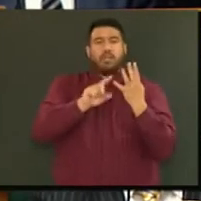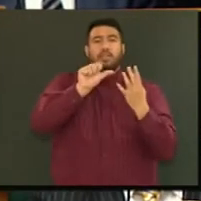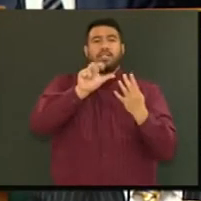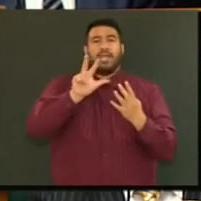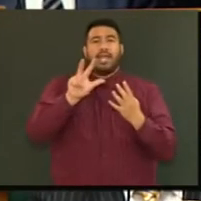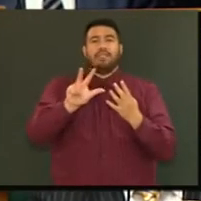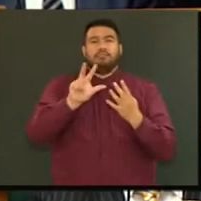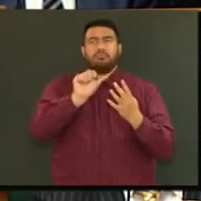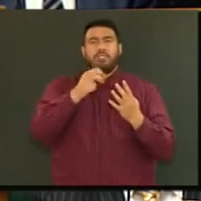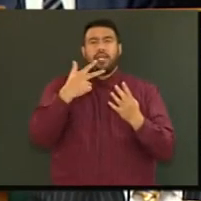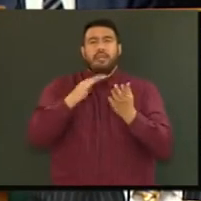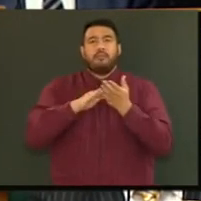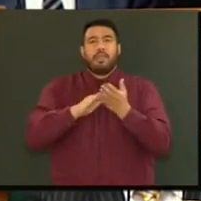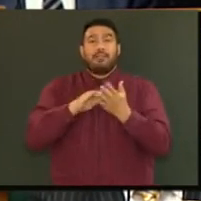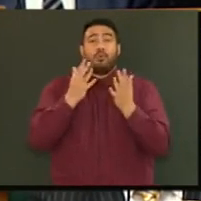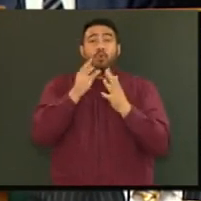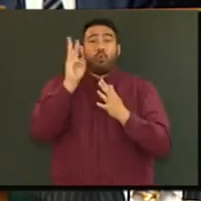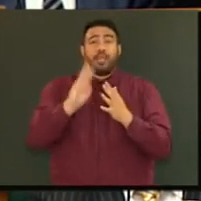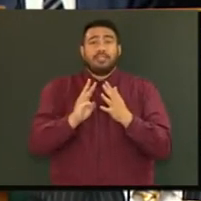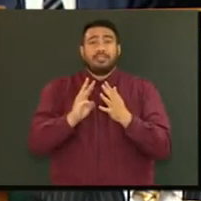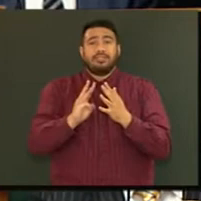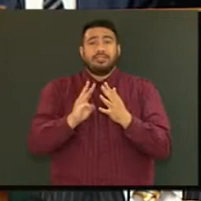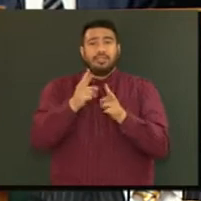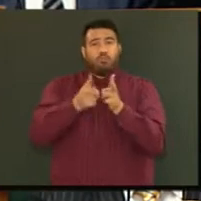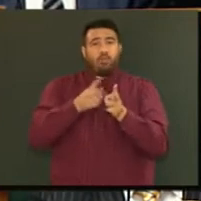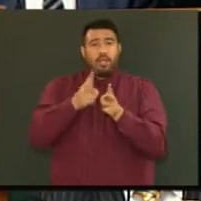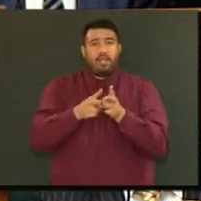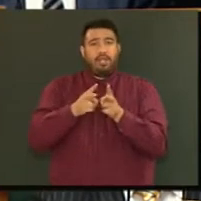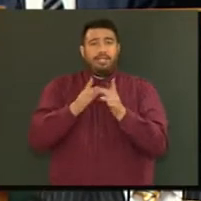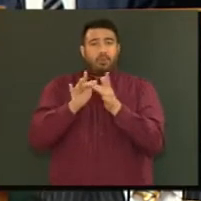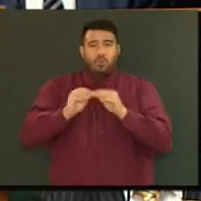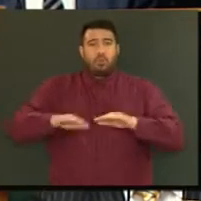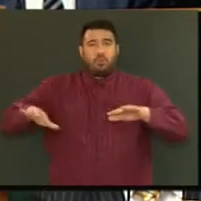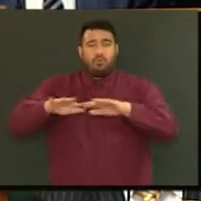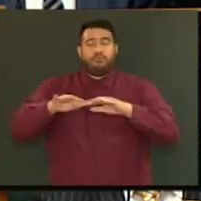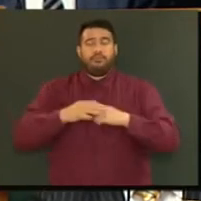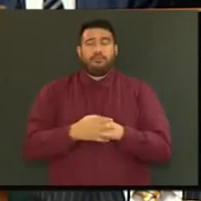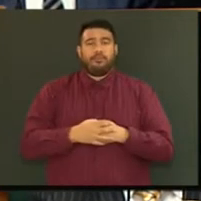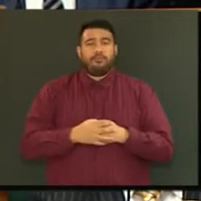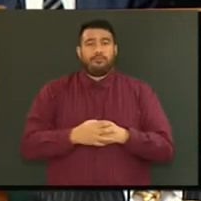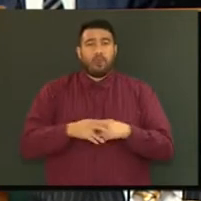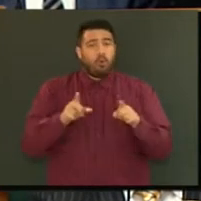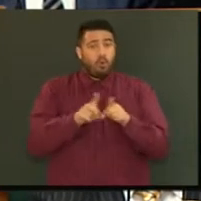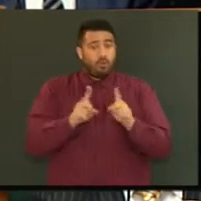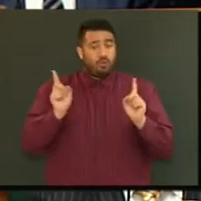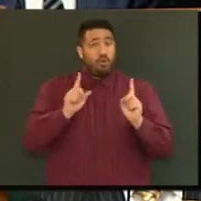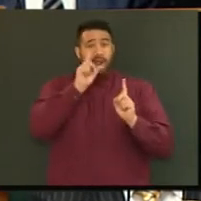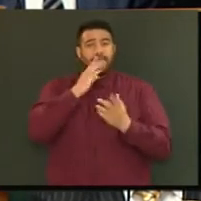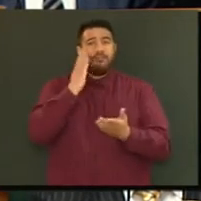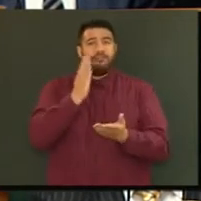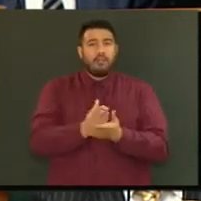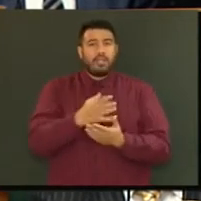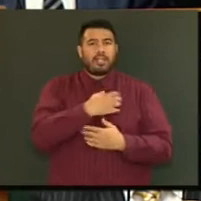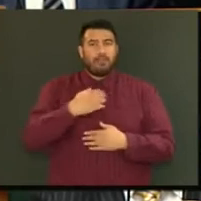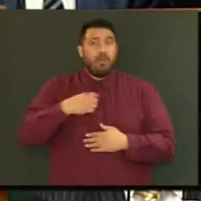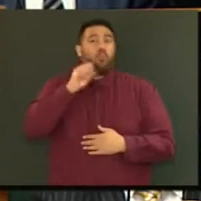for upgrades to Wellington's metro rail network. I'm also confirming today the government's intention to